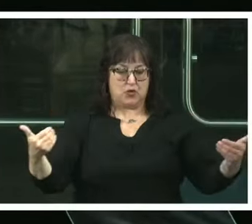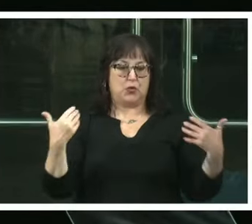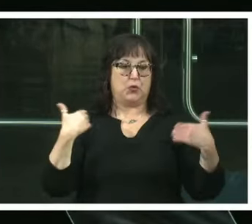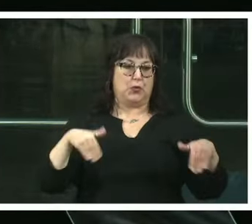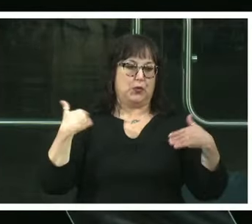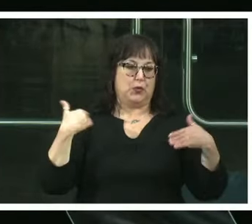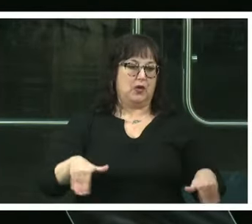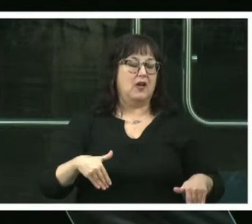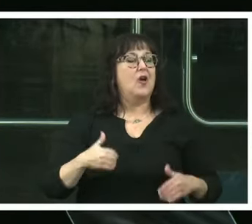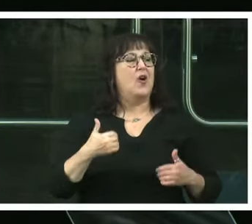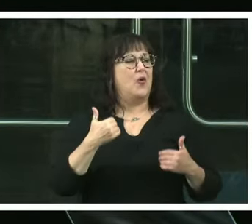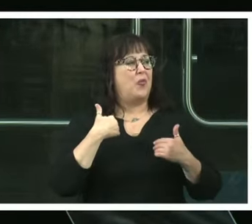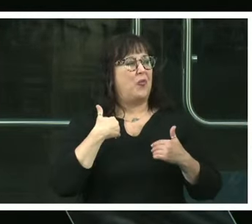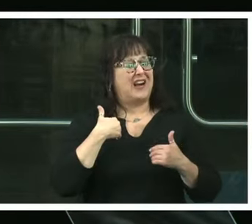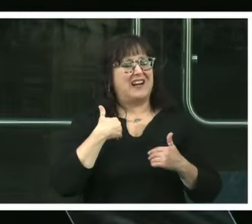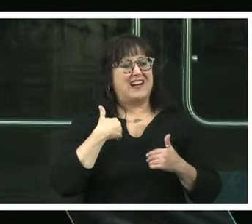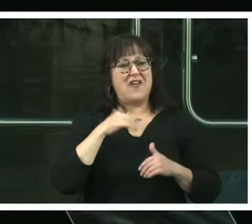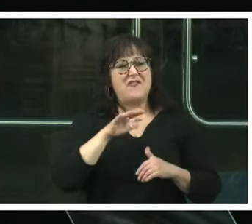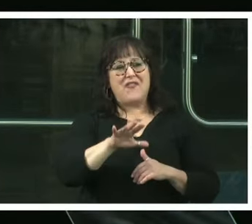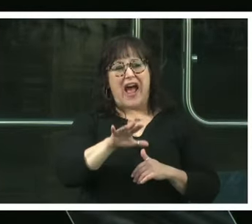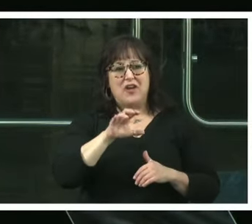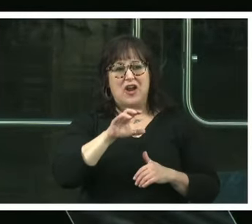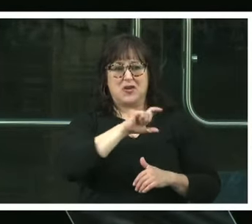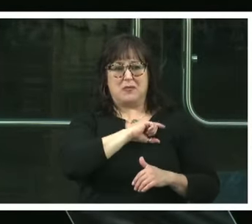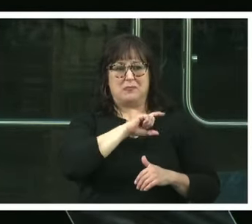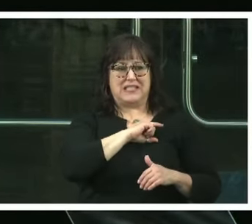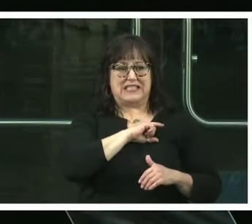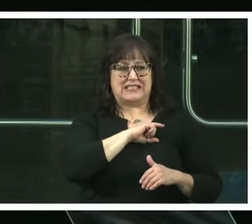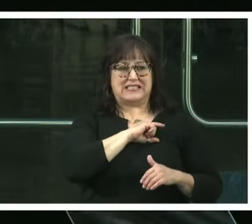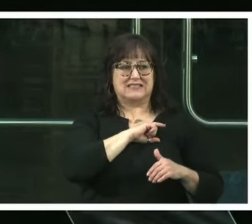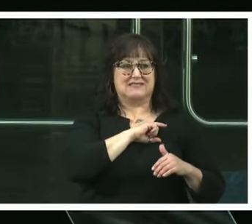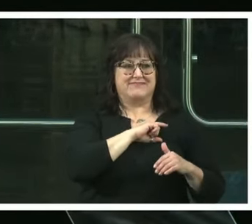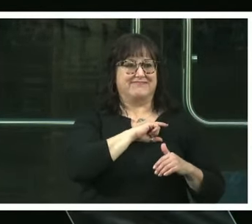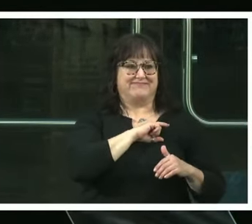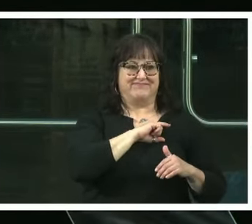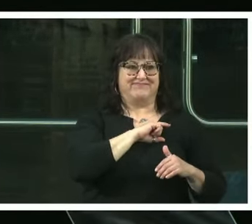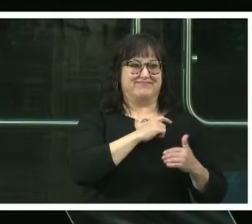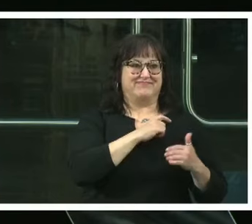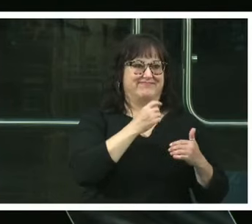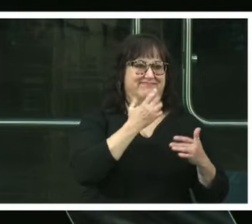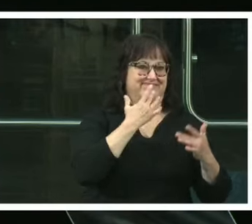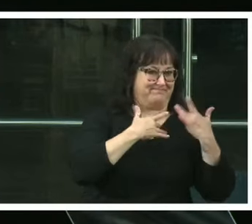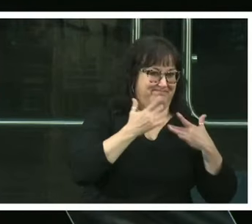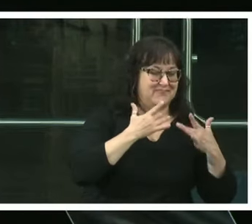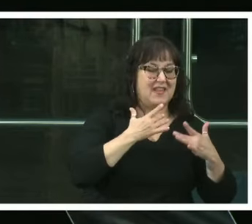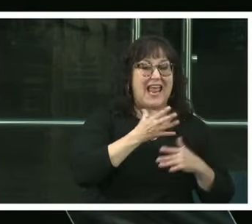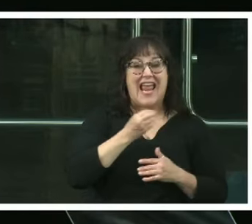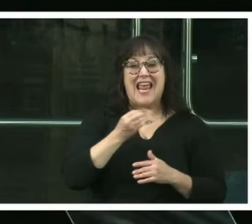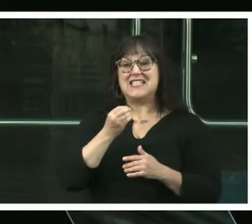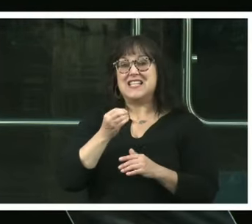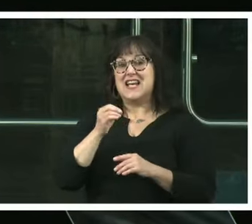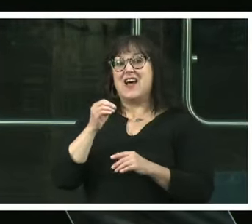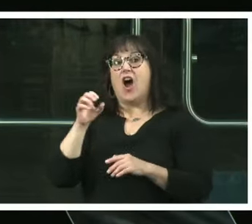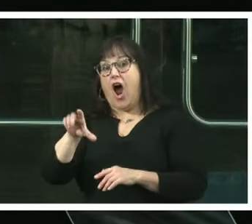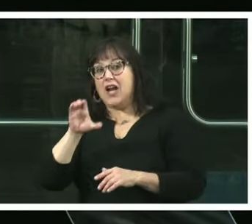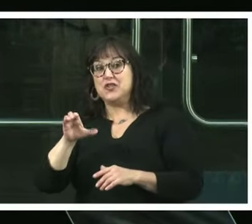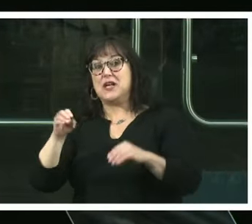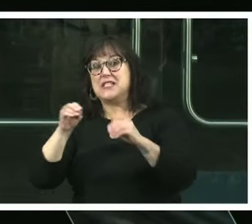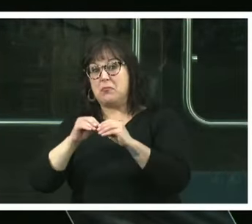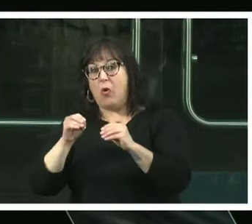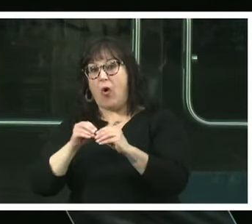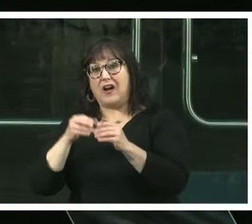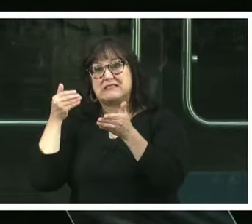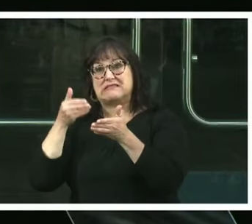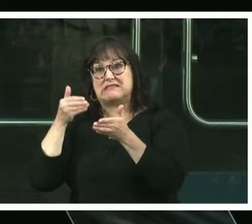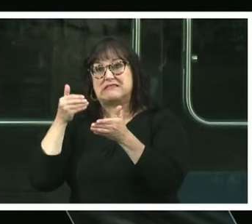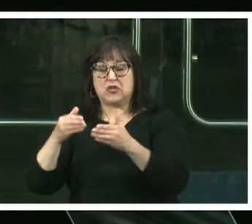least 500 officers short, just as hundreds of more are approaching retirement. This isn't unique